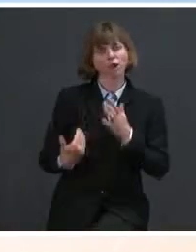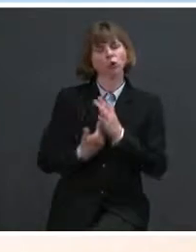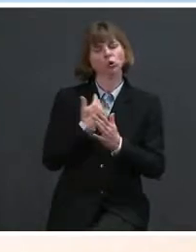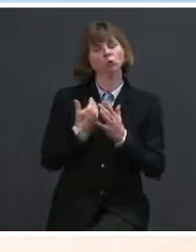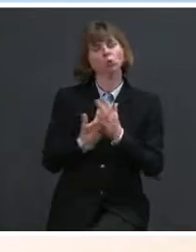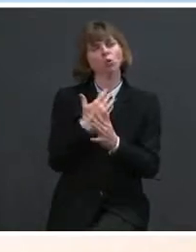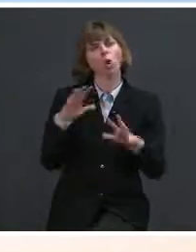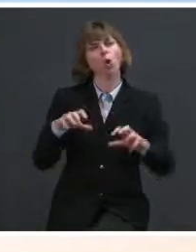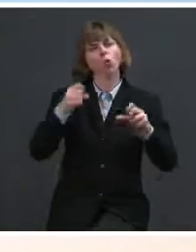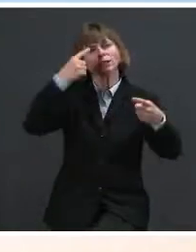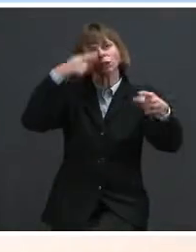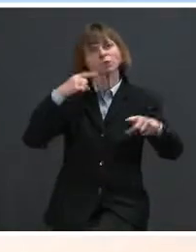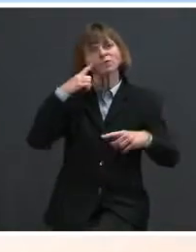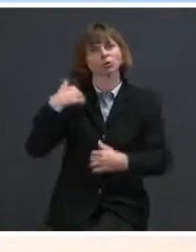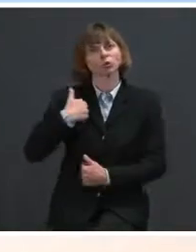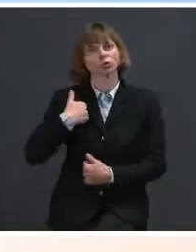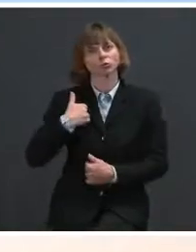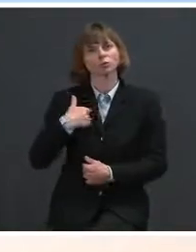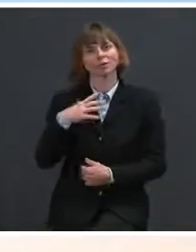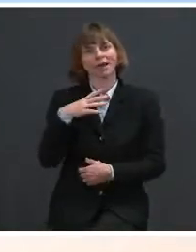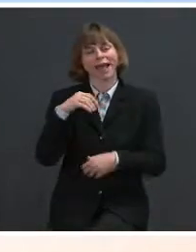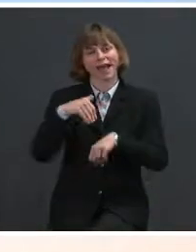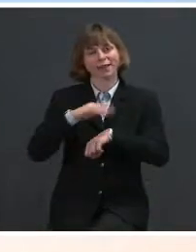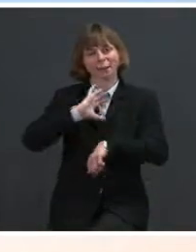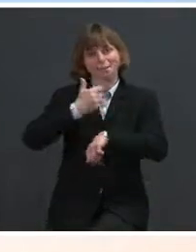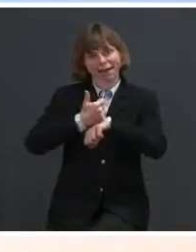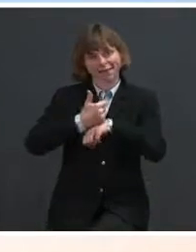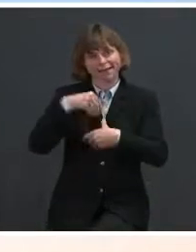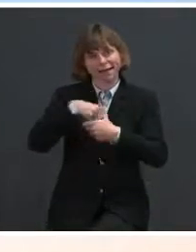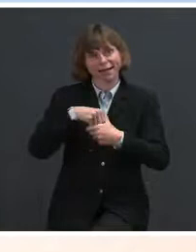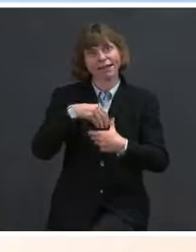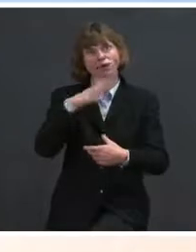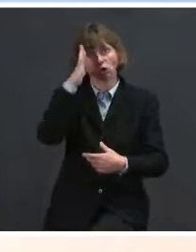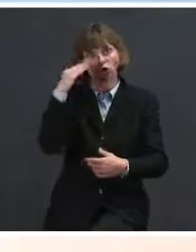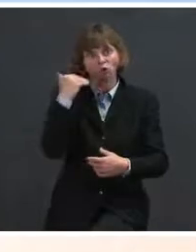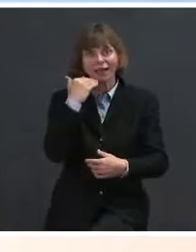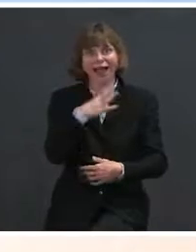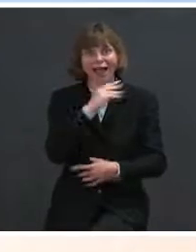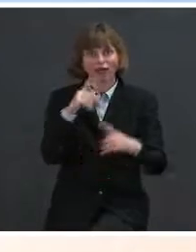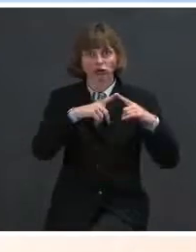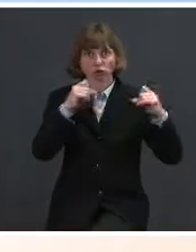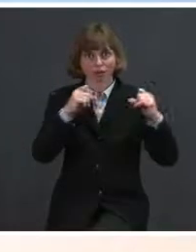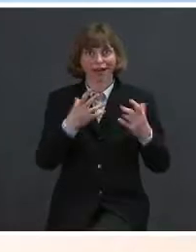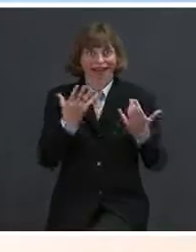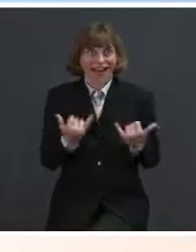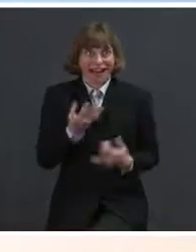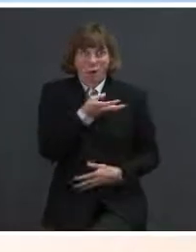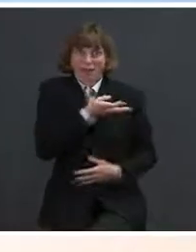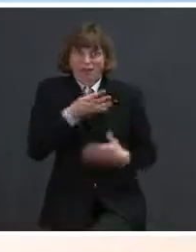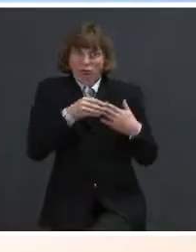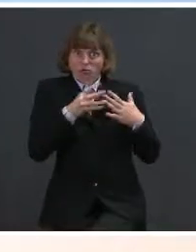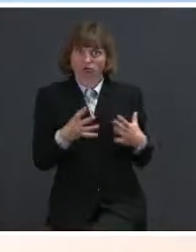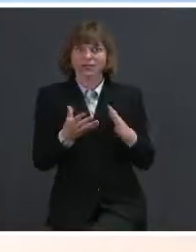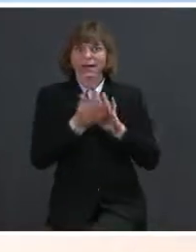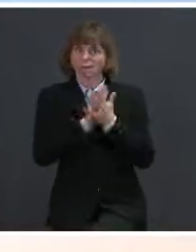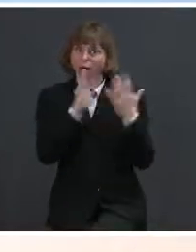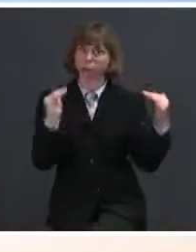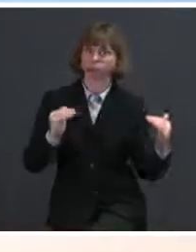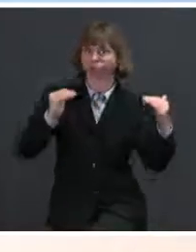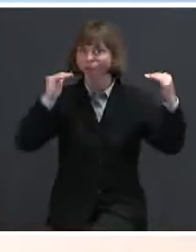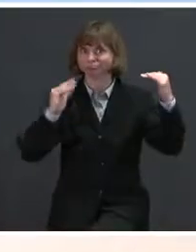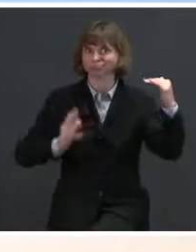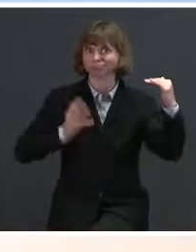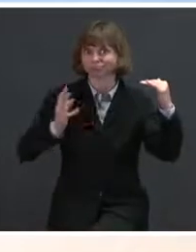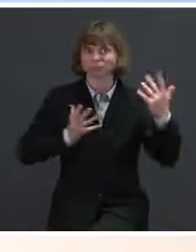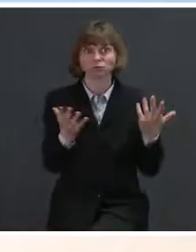troops and our bases with both Korea and Japan. And now we've taken the Quad to a new level. So make no mistake, today